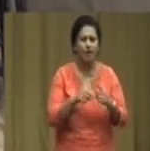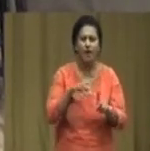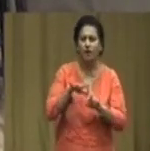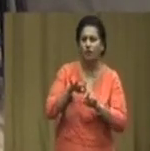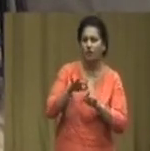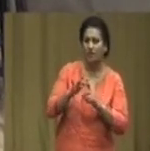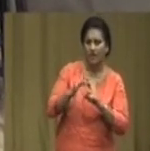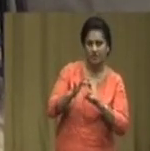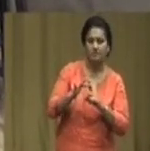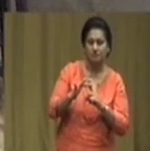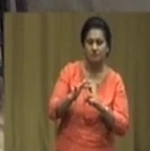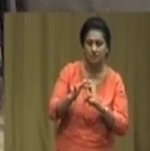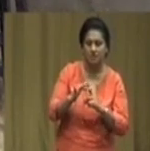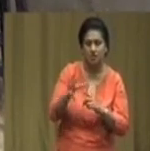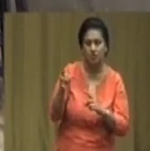is king,